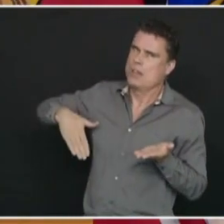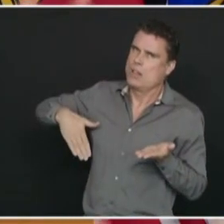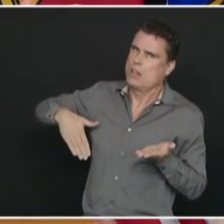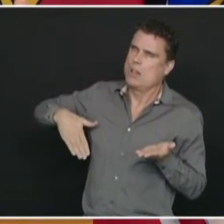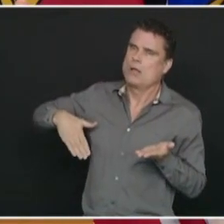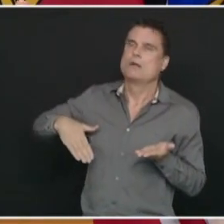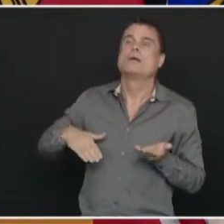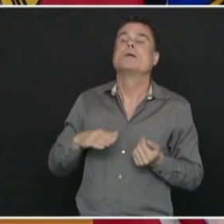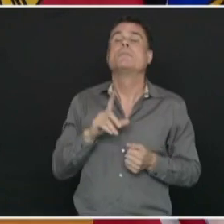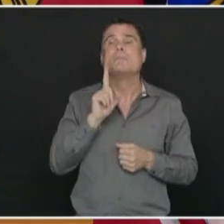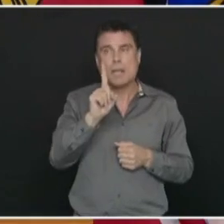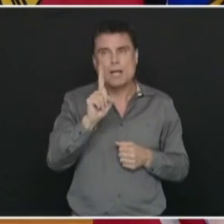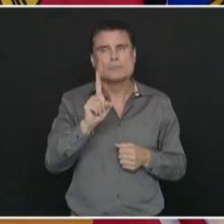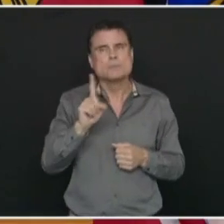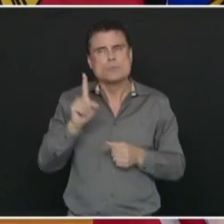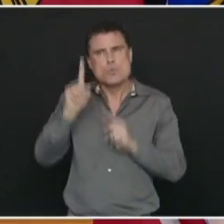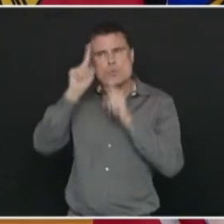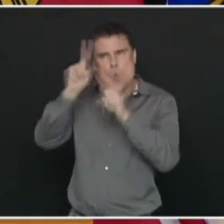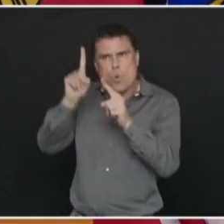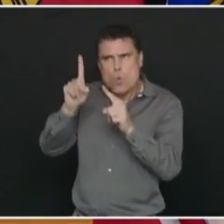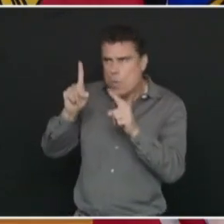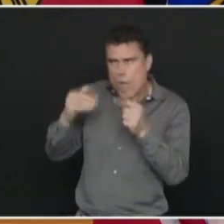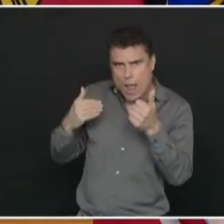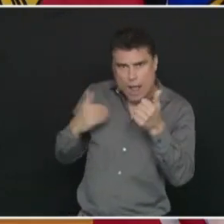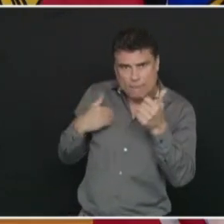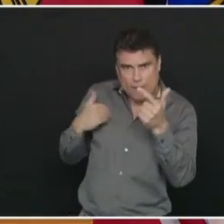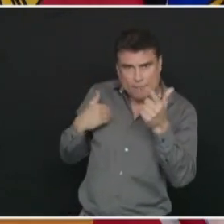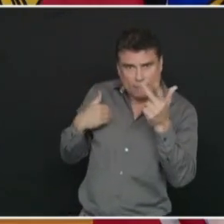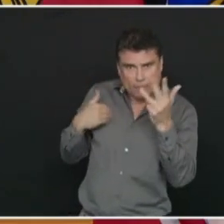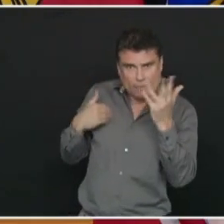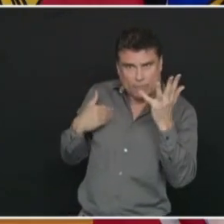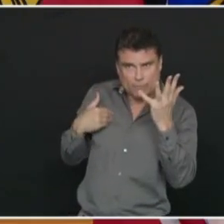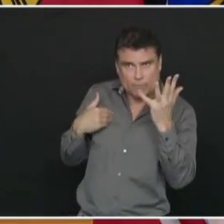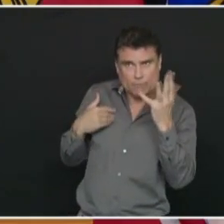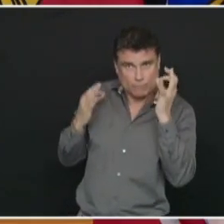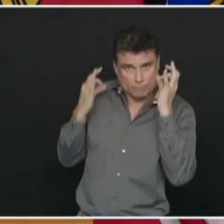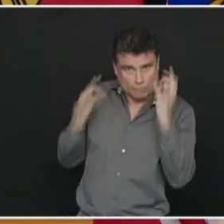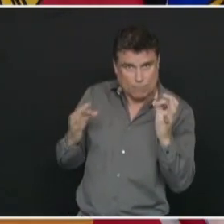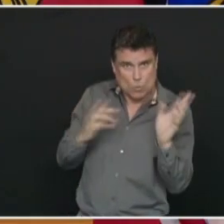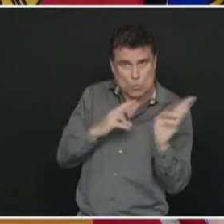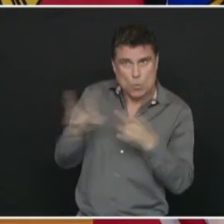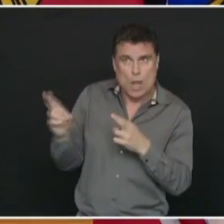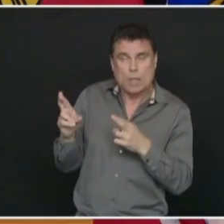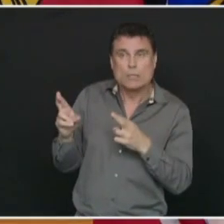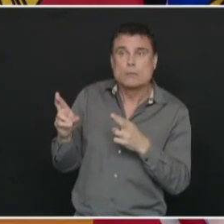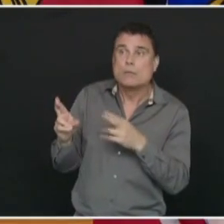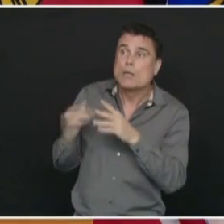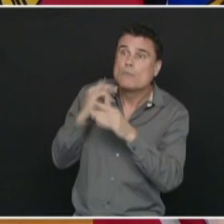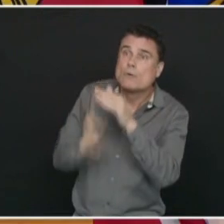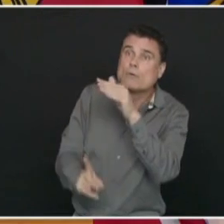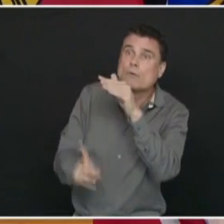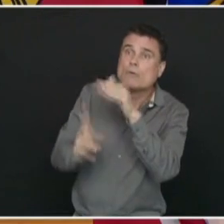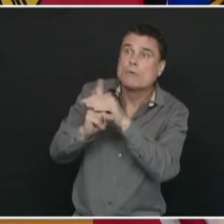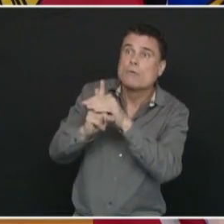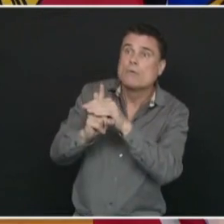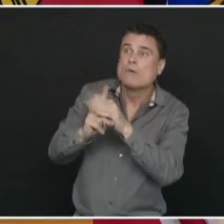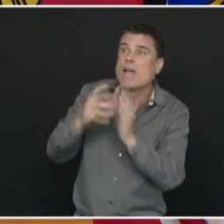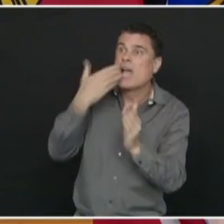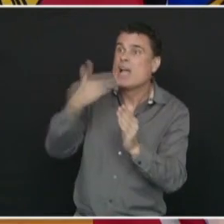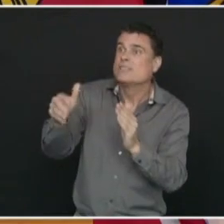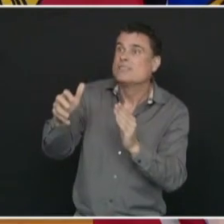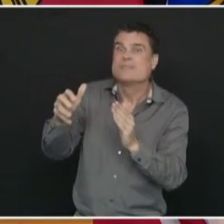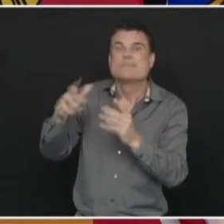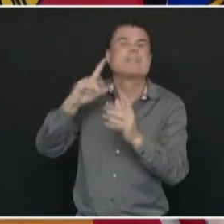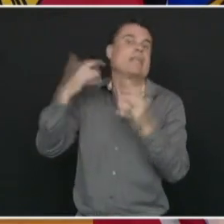our capacity has increased across the province, which is great. One of the main reasons why we're not seeing a lot of increased testing is because